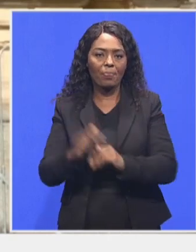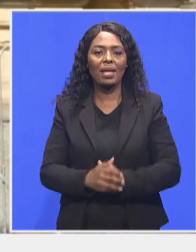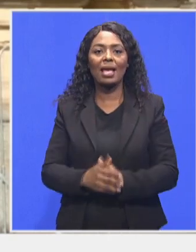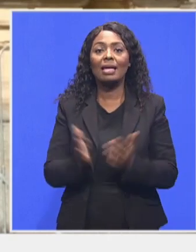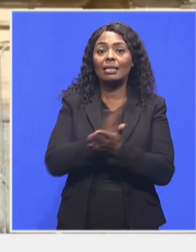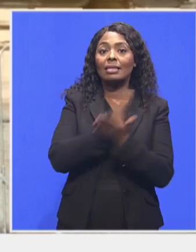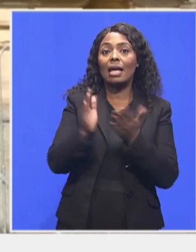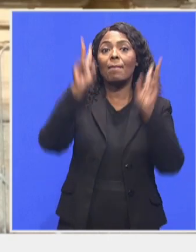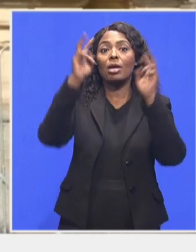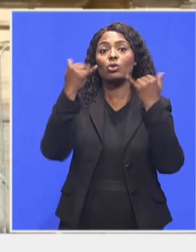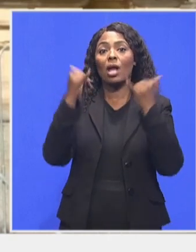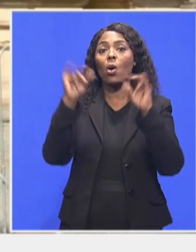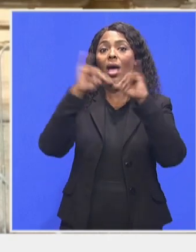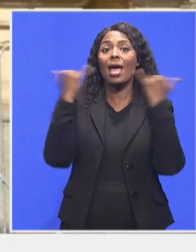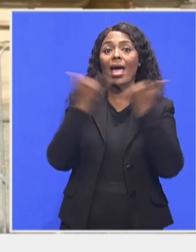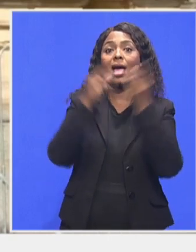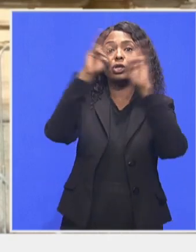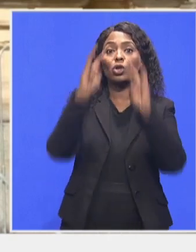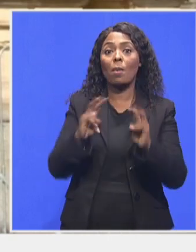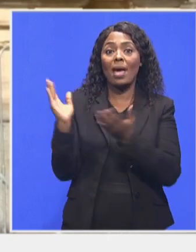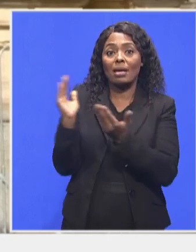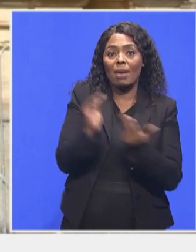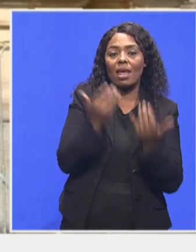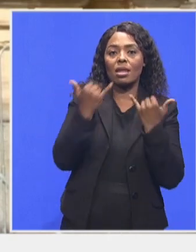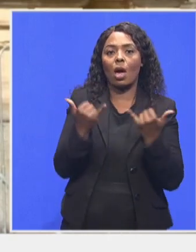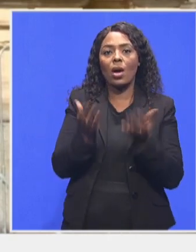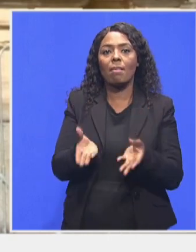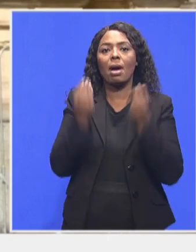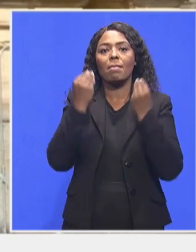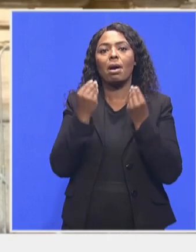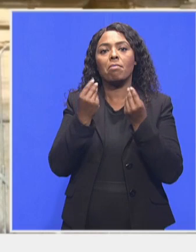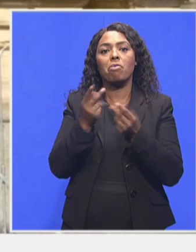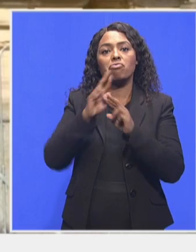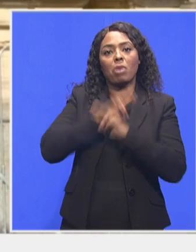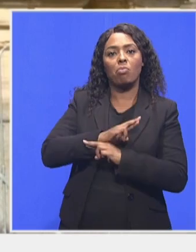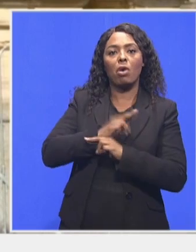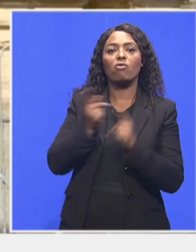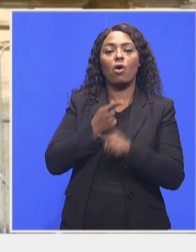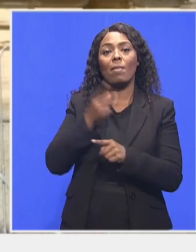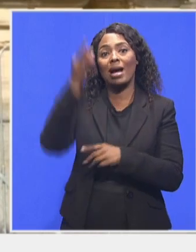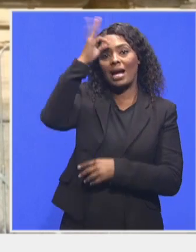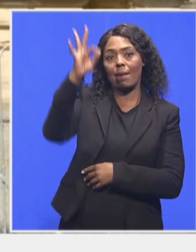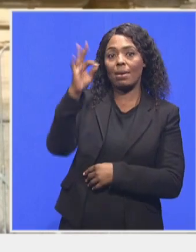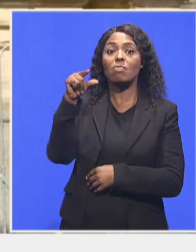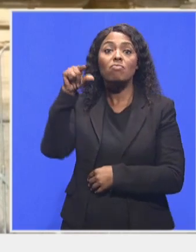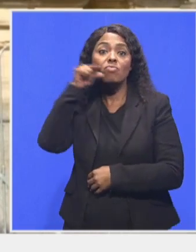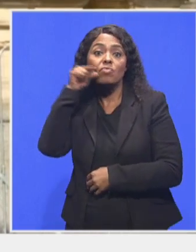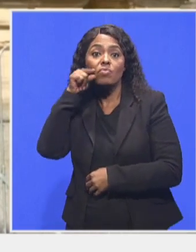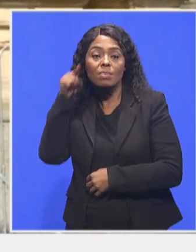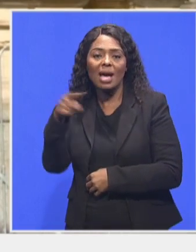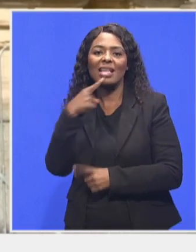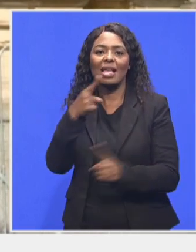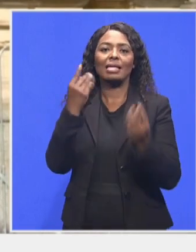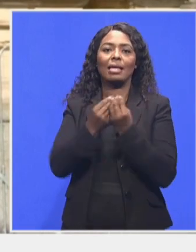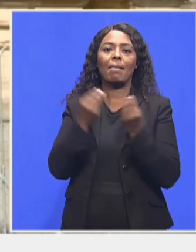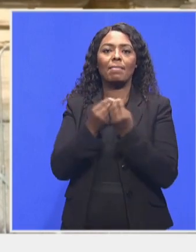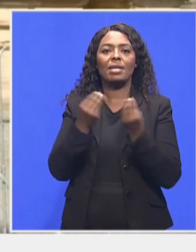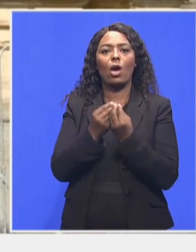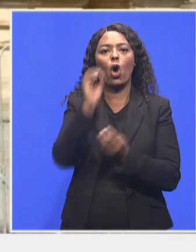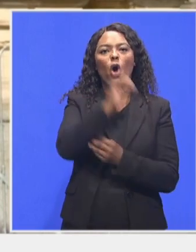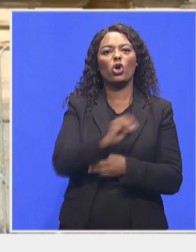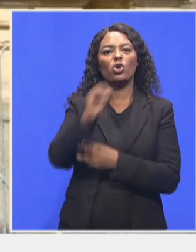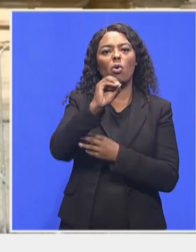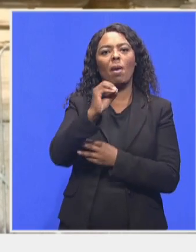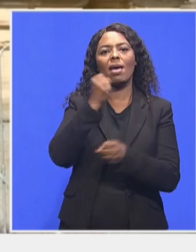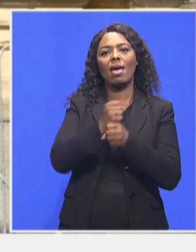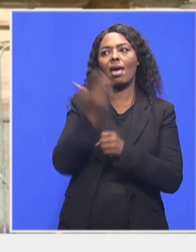Eskom is expected to get some sort of relief from government. Enoch Godongwana did mention something at the midterm budget